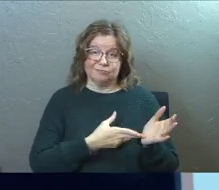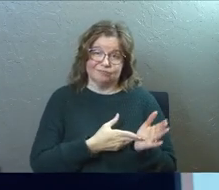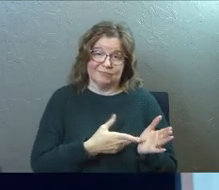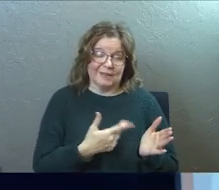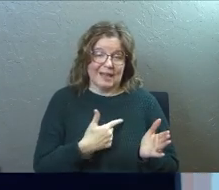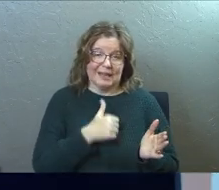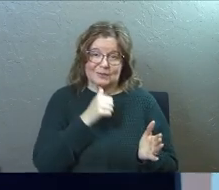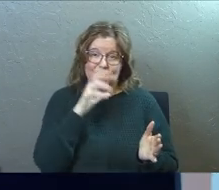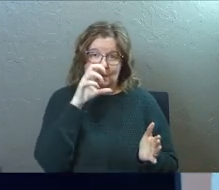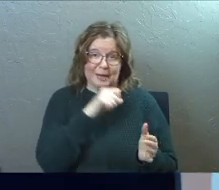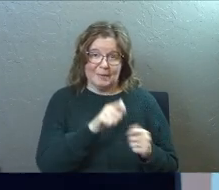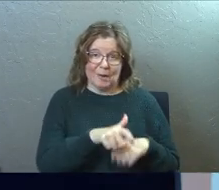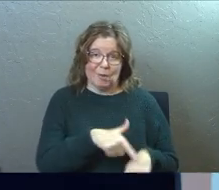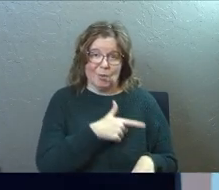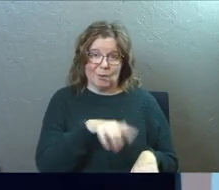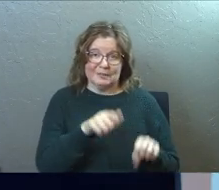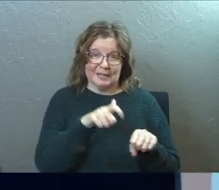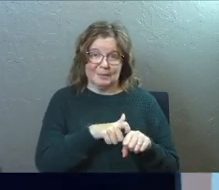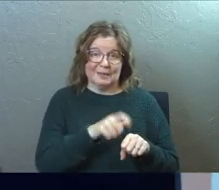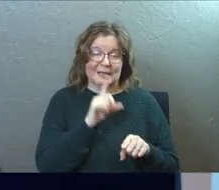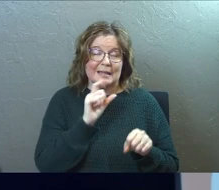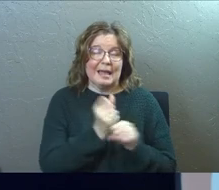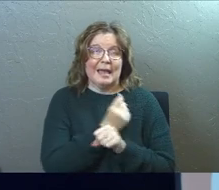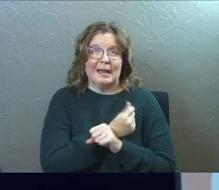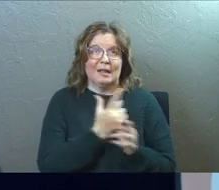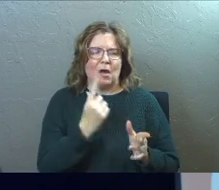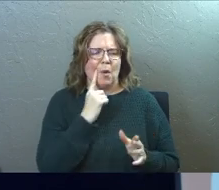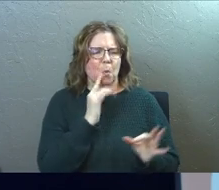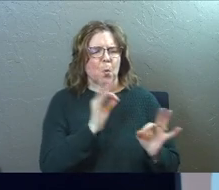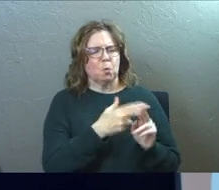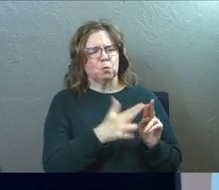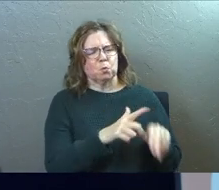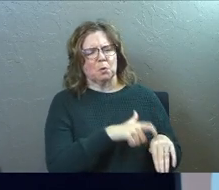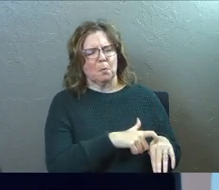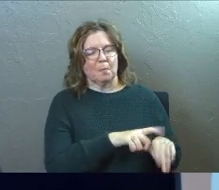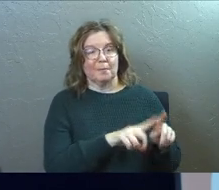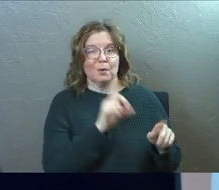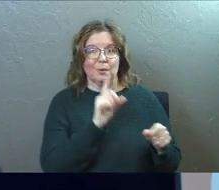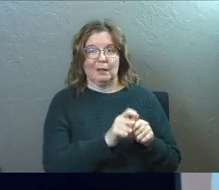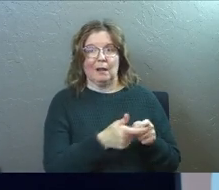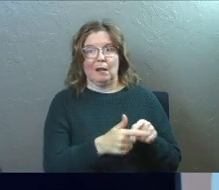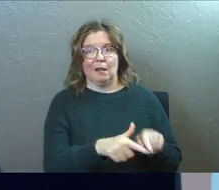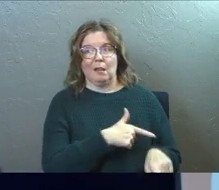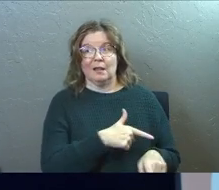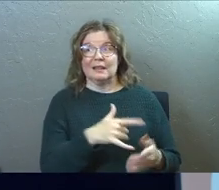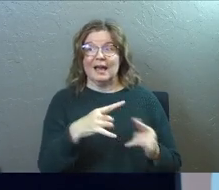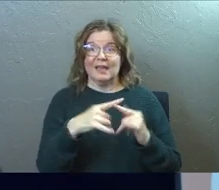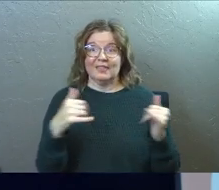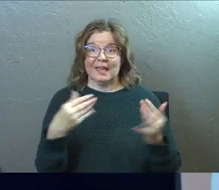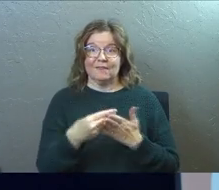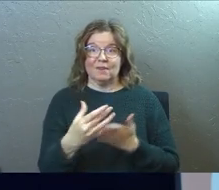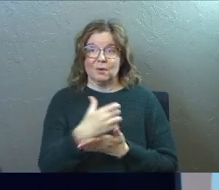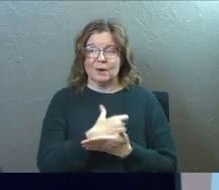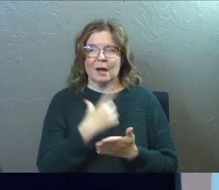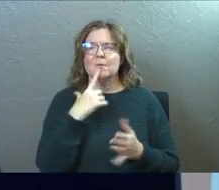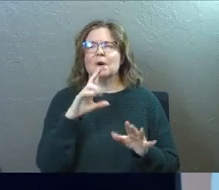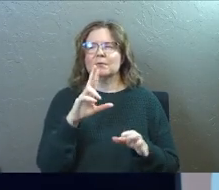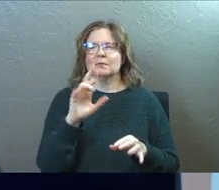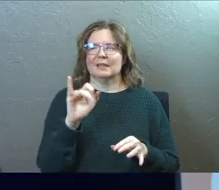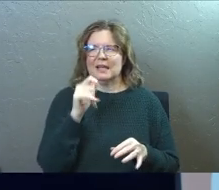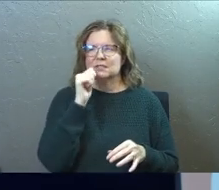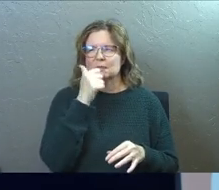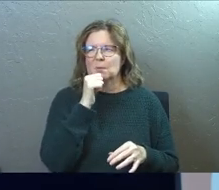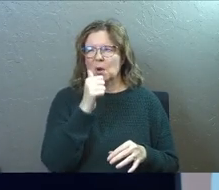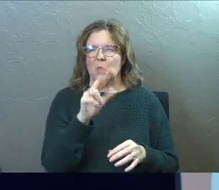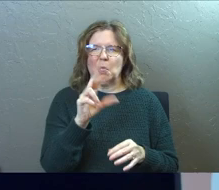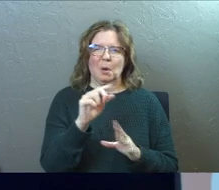real. I underestimate how long it's going to take me to do literally anything in the world. You can ask my wife. Like, when we do the camp fundraisers on Sundays, I'm like, hey, Rachel, that's